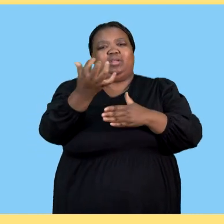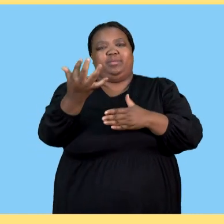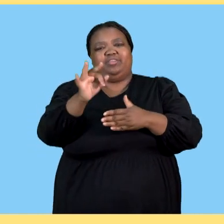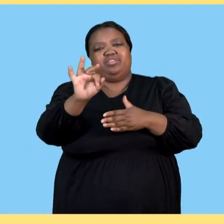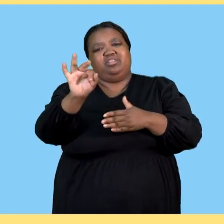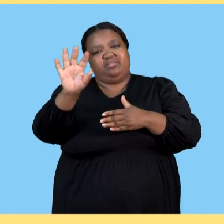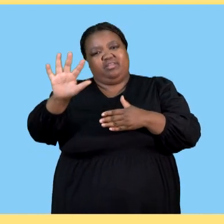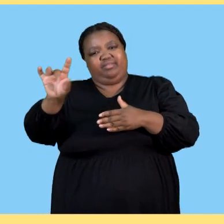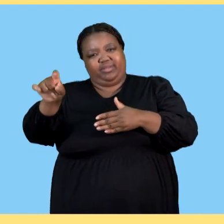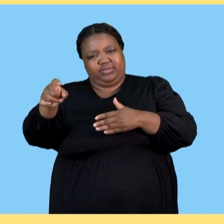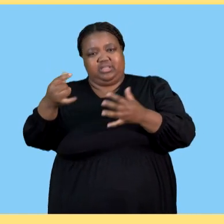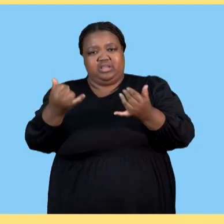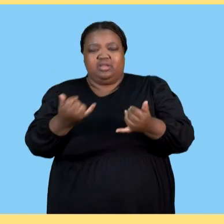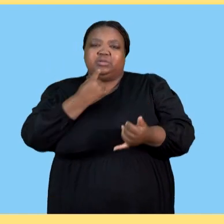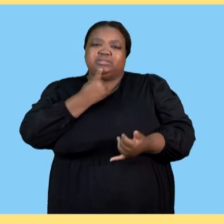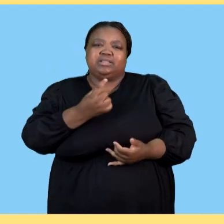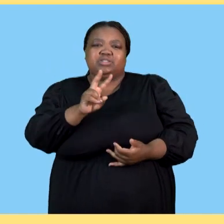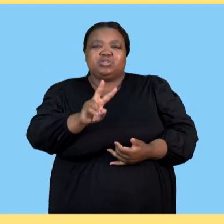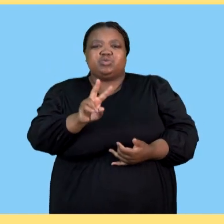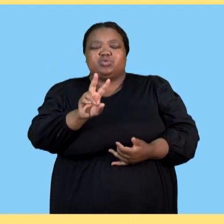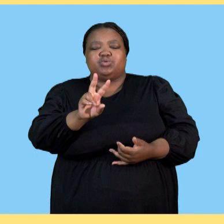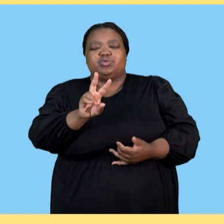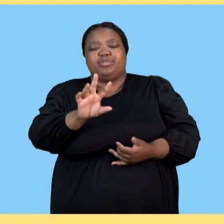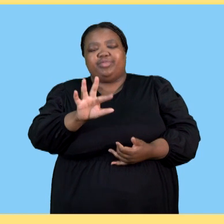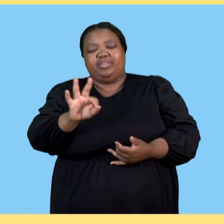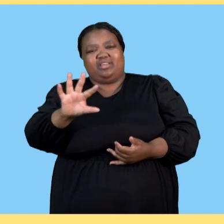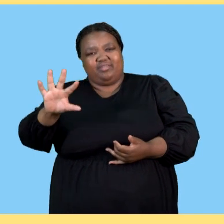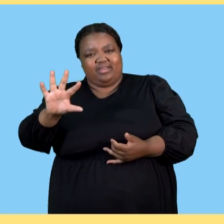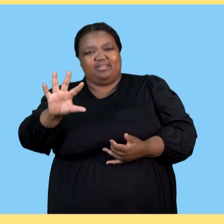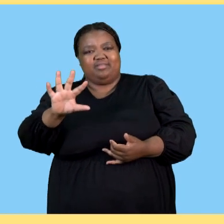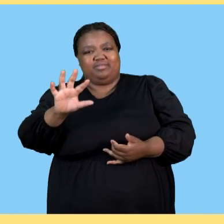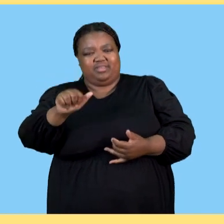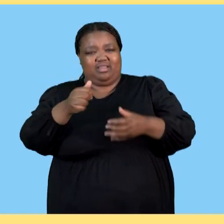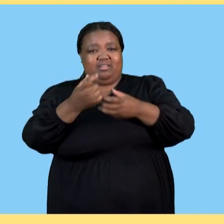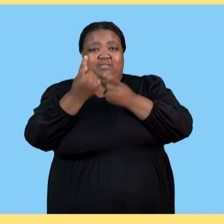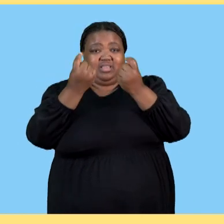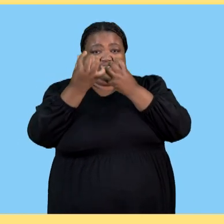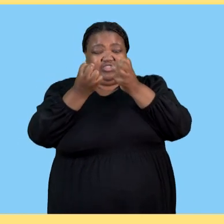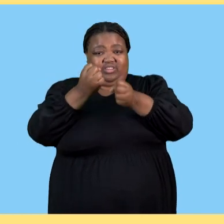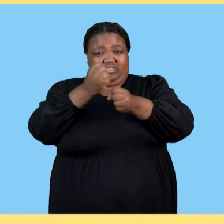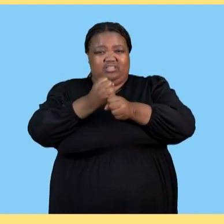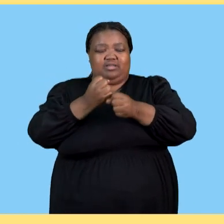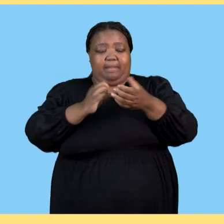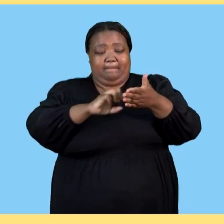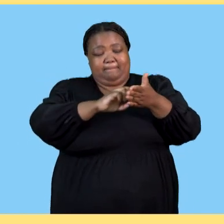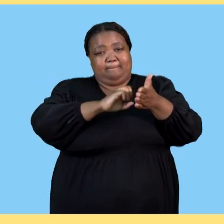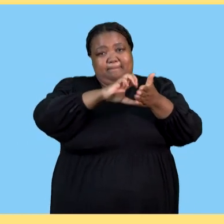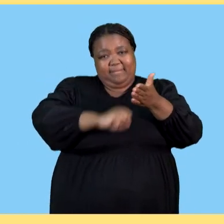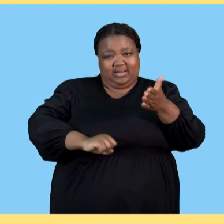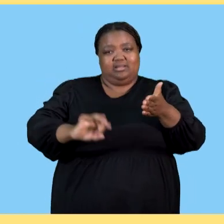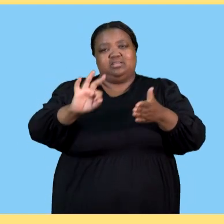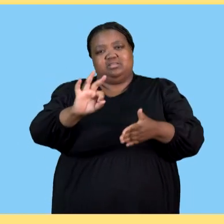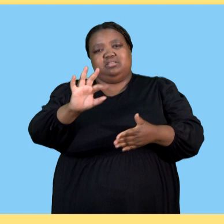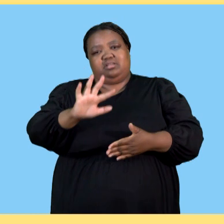loan this year, we only paid 35,000. So I can come in and say 235. I'm now thinking of the next financial